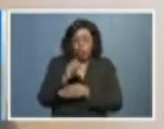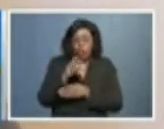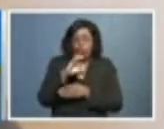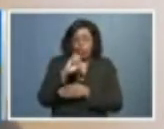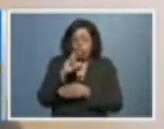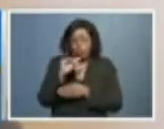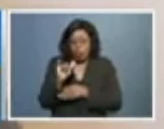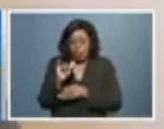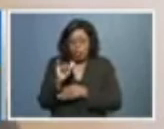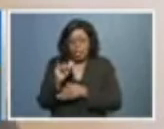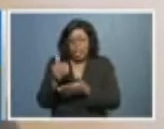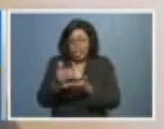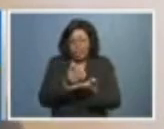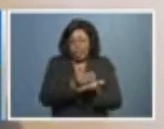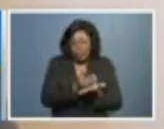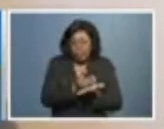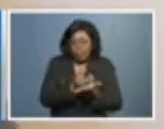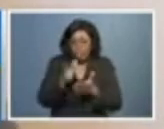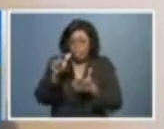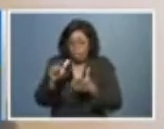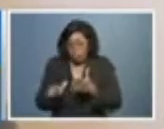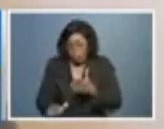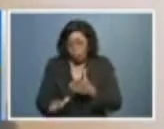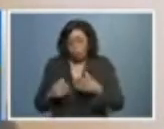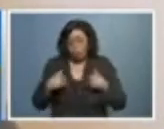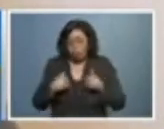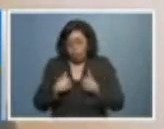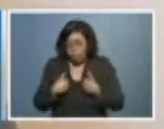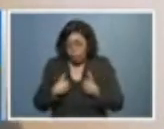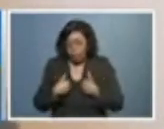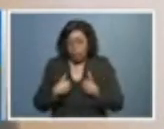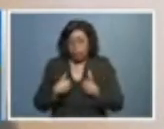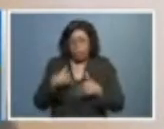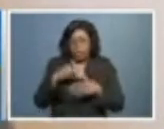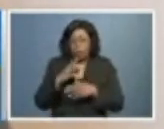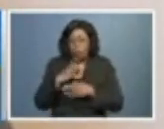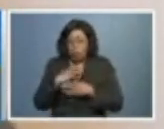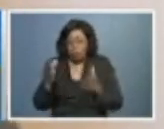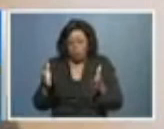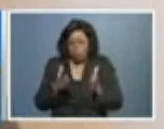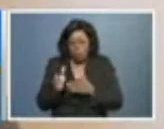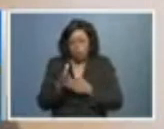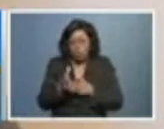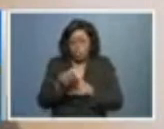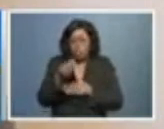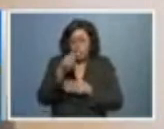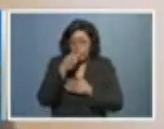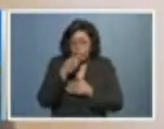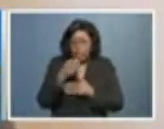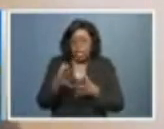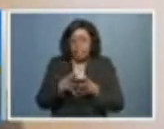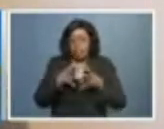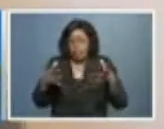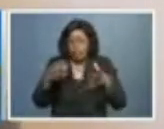bioaccumulates. And so in the lower organisms, it's very small. But as the small fish get eaten and the big fish